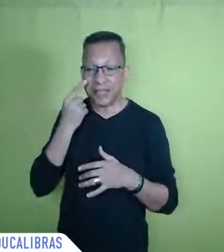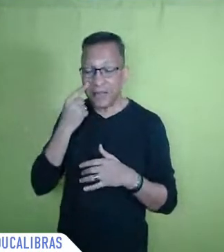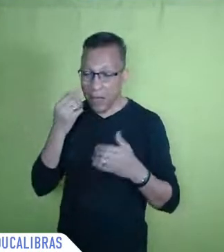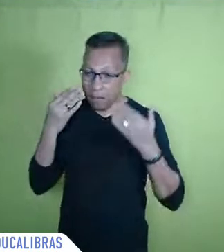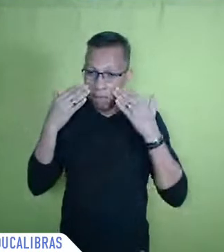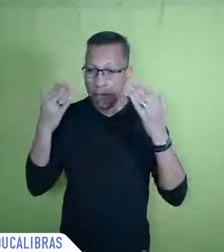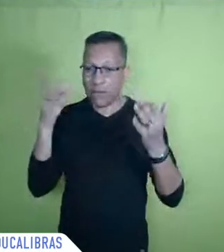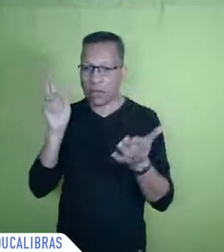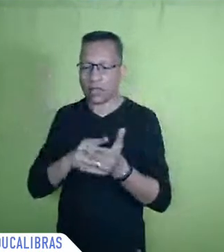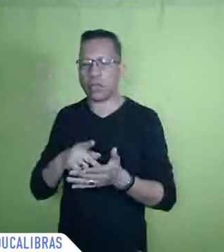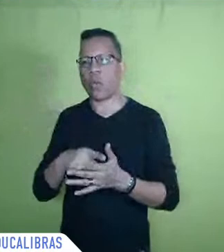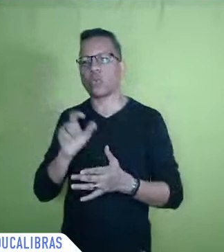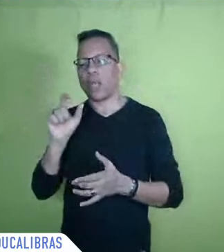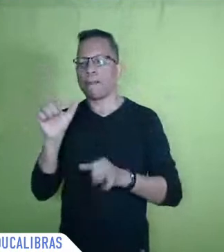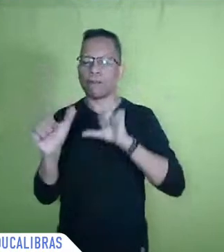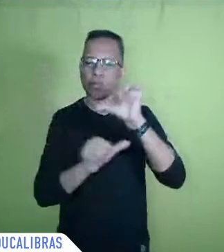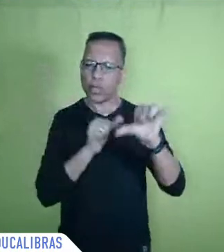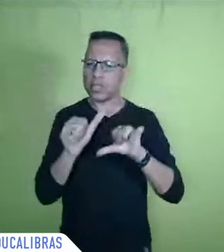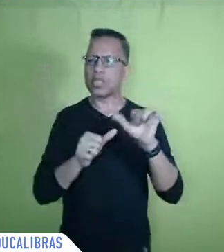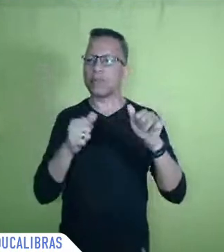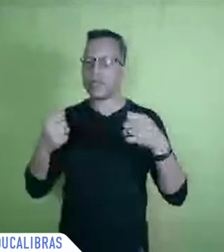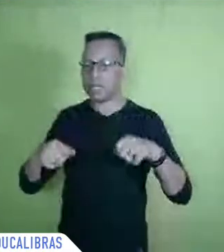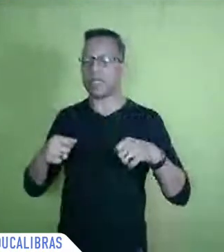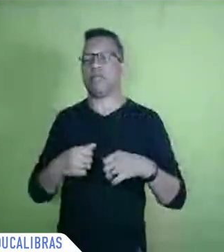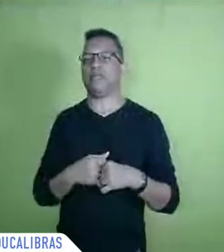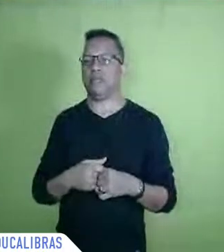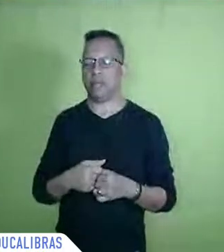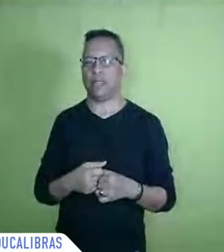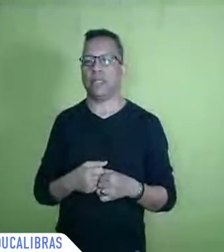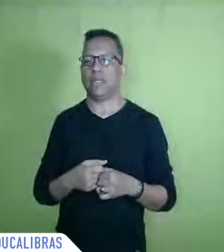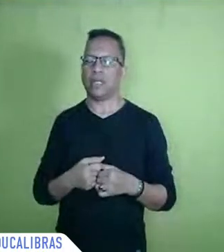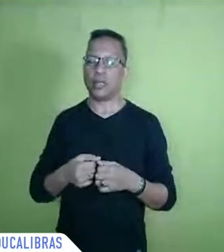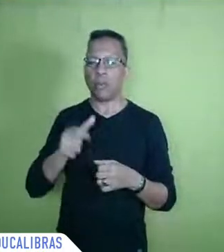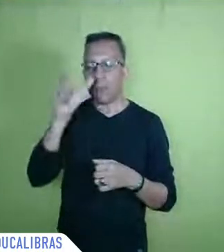So I think it's the opposite. You really have to fact